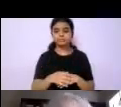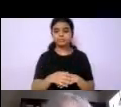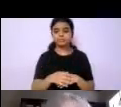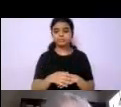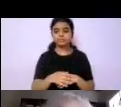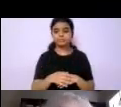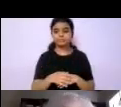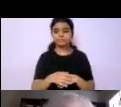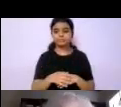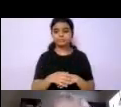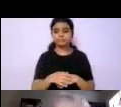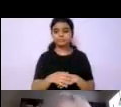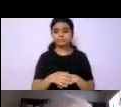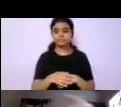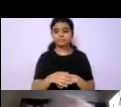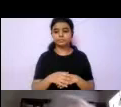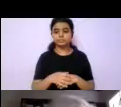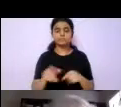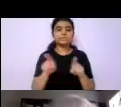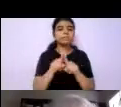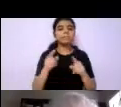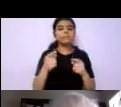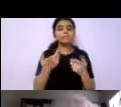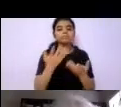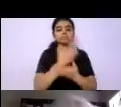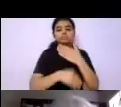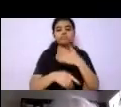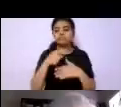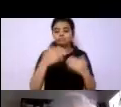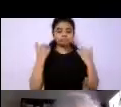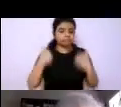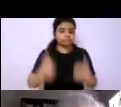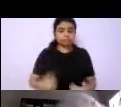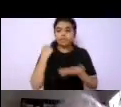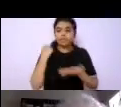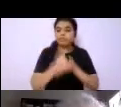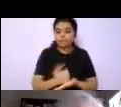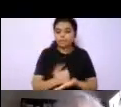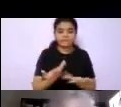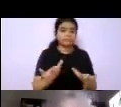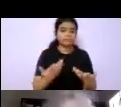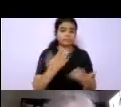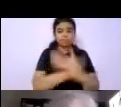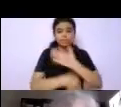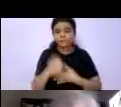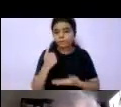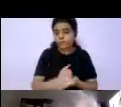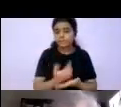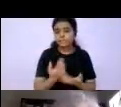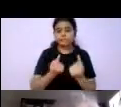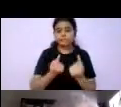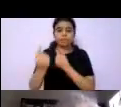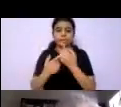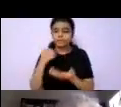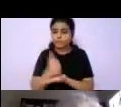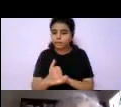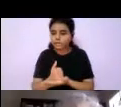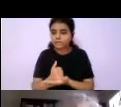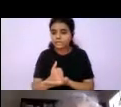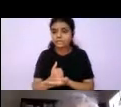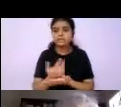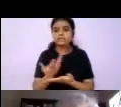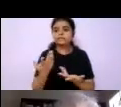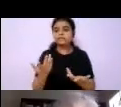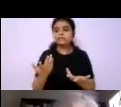has leaned heavily on rights, human rights, civil rights, political rights.